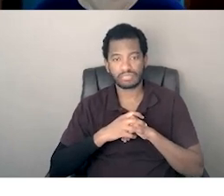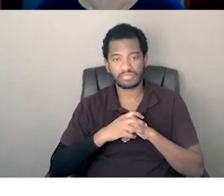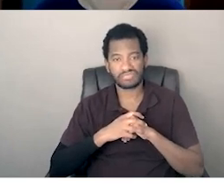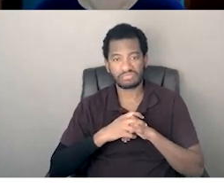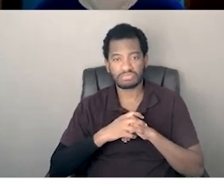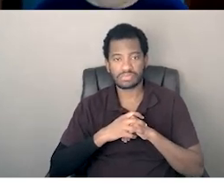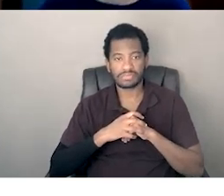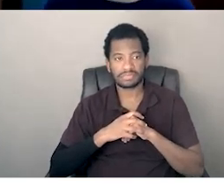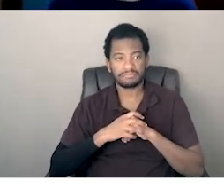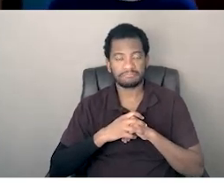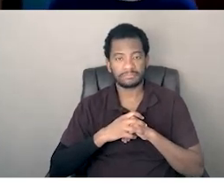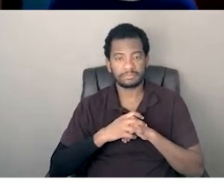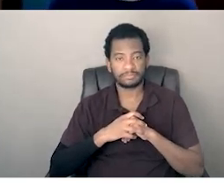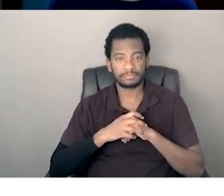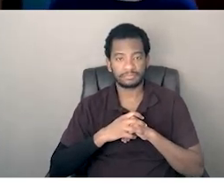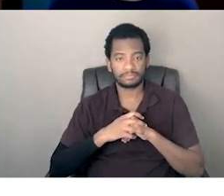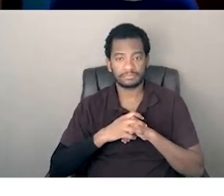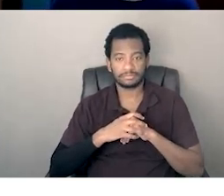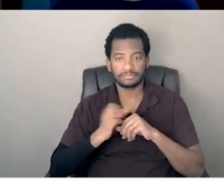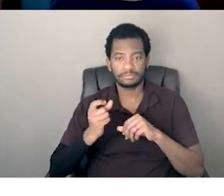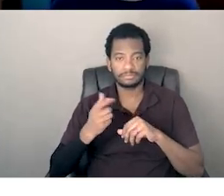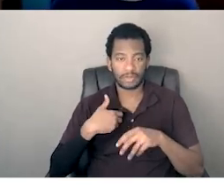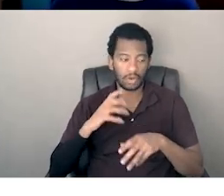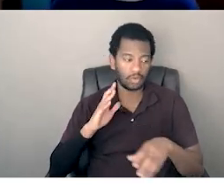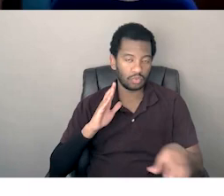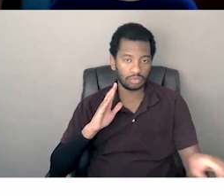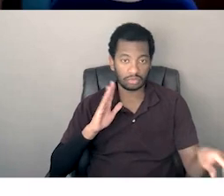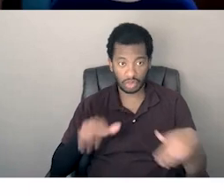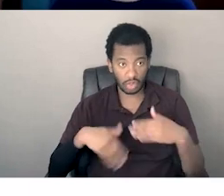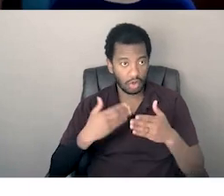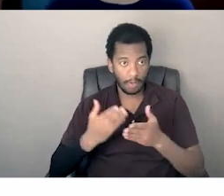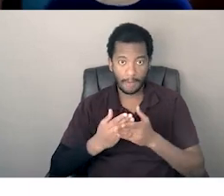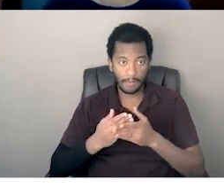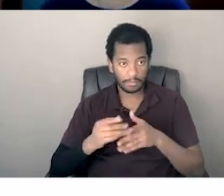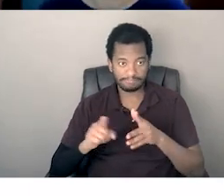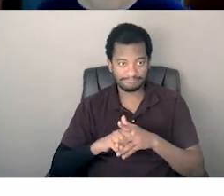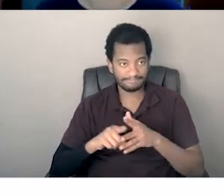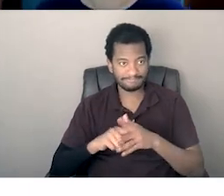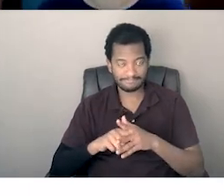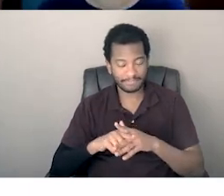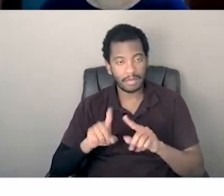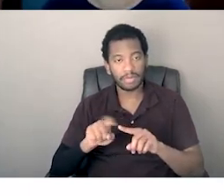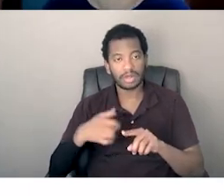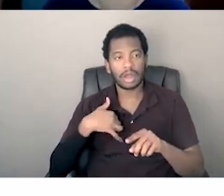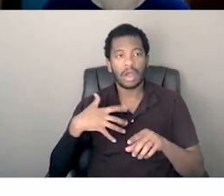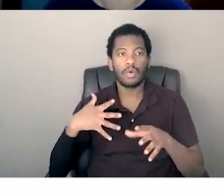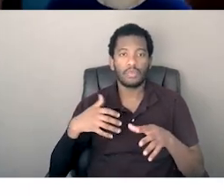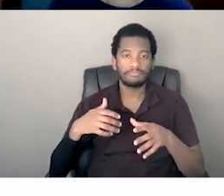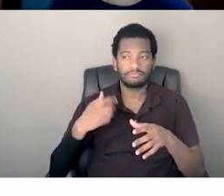All right. So I'm gonna, these all came one at a time, but I decided just to talk to you about them through the